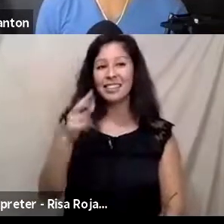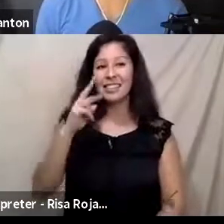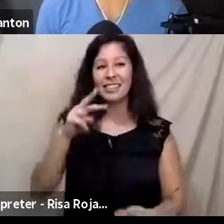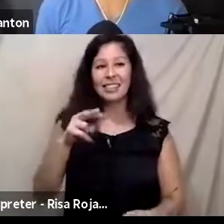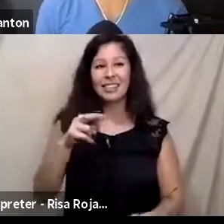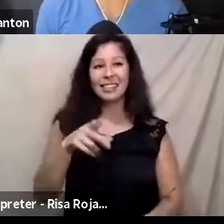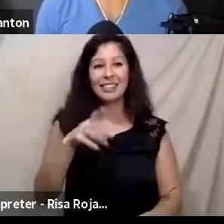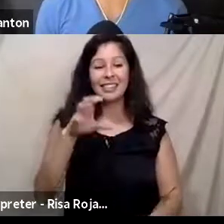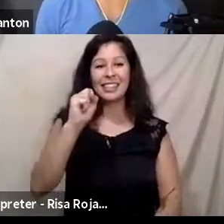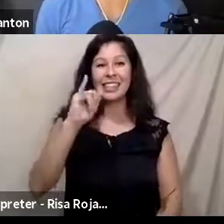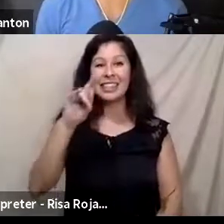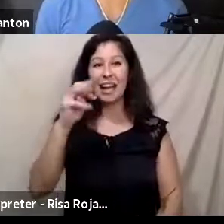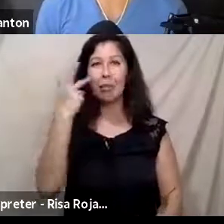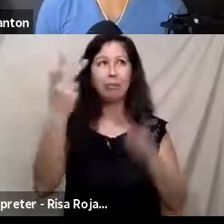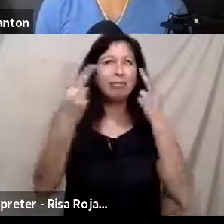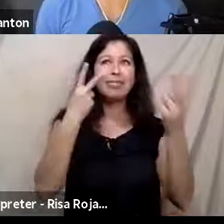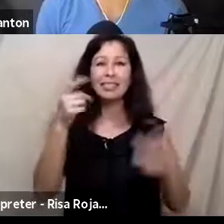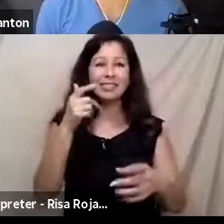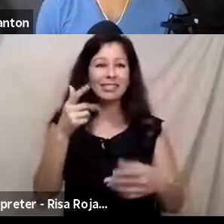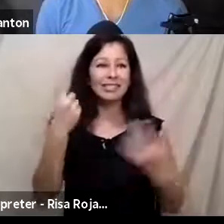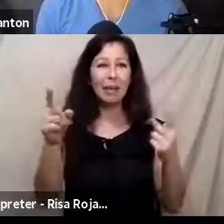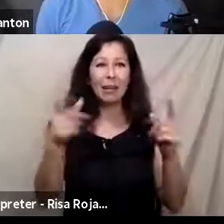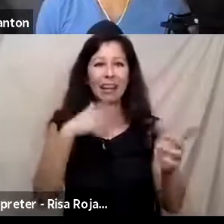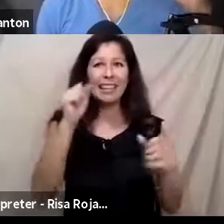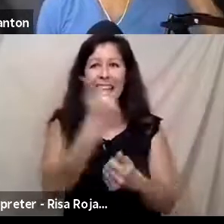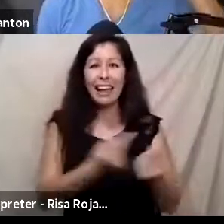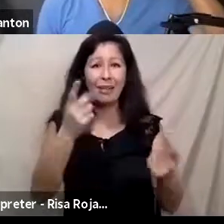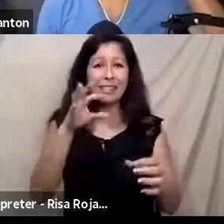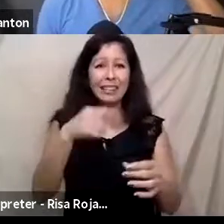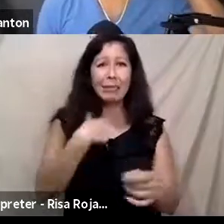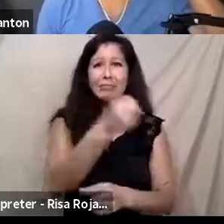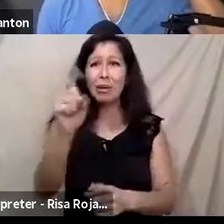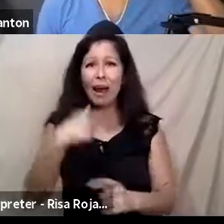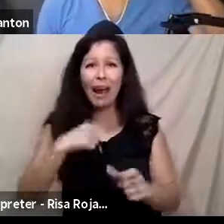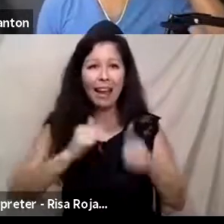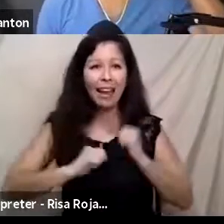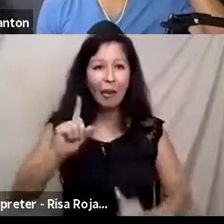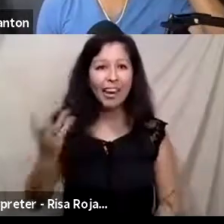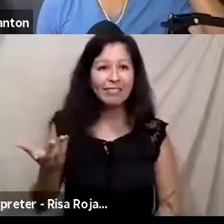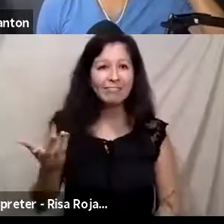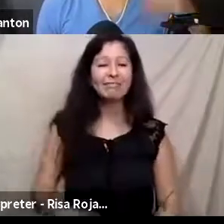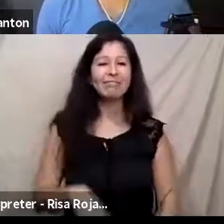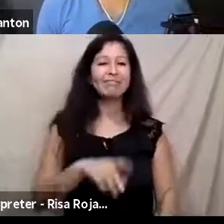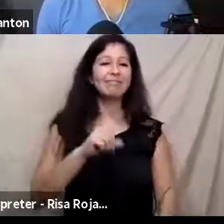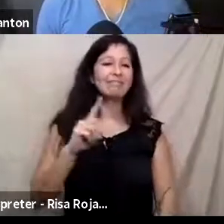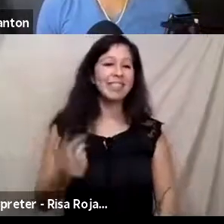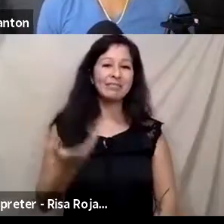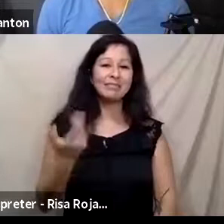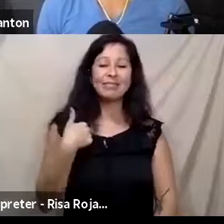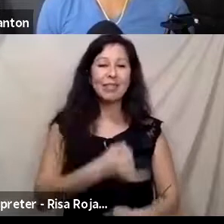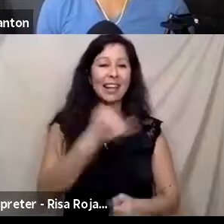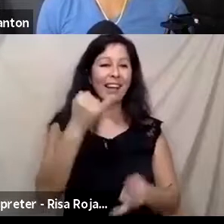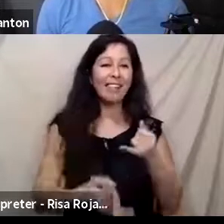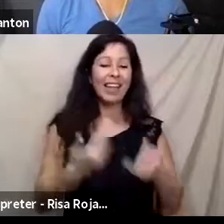all these great sitcoms go by, I'm like, can anybody fit me in anywhere? But we finally